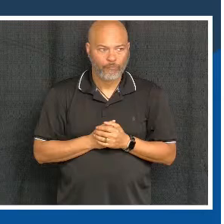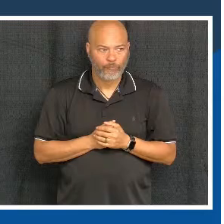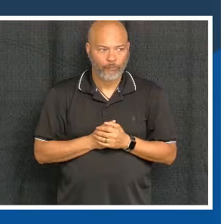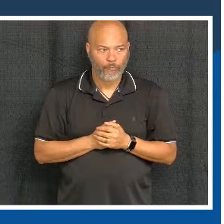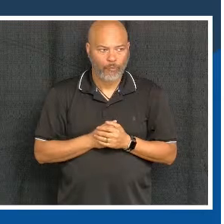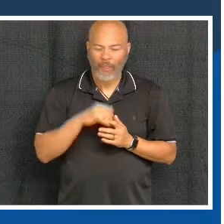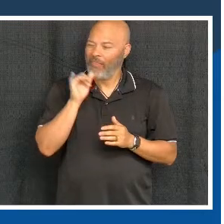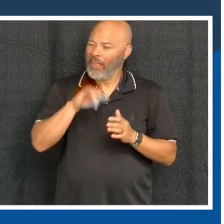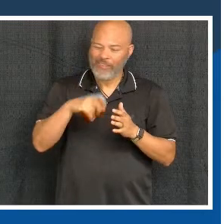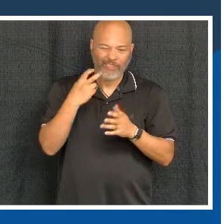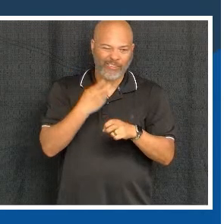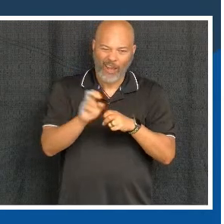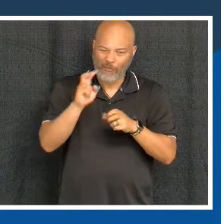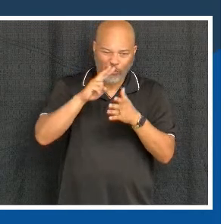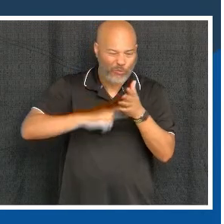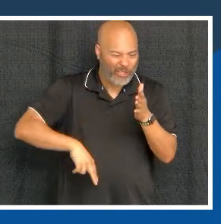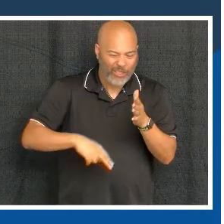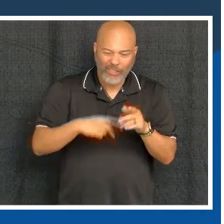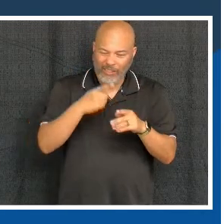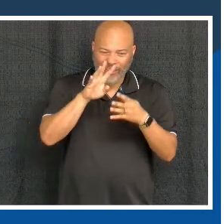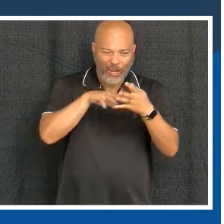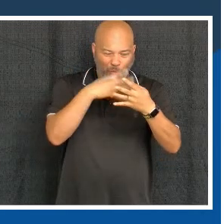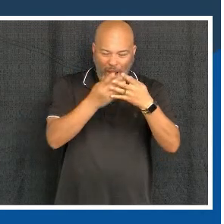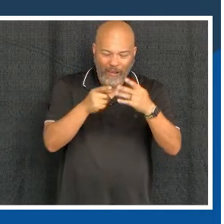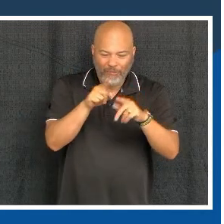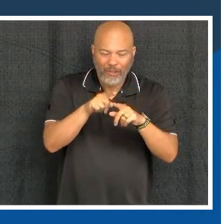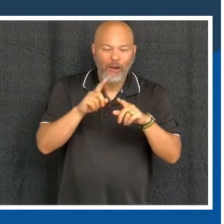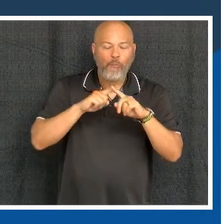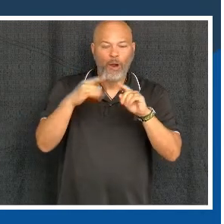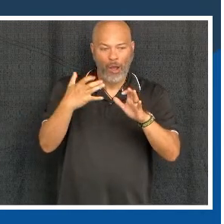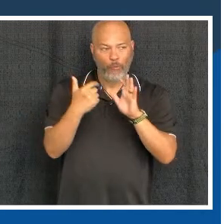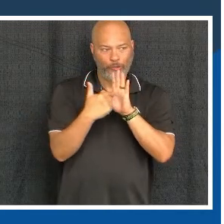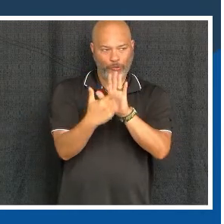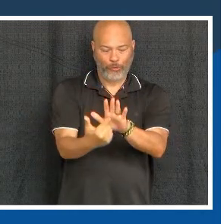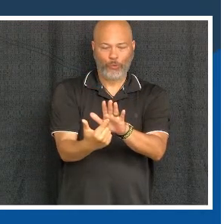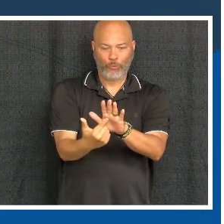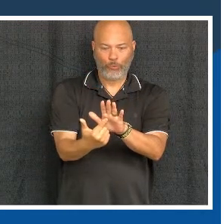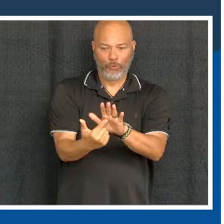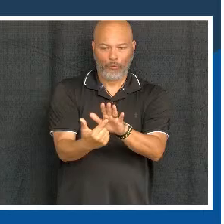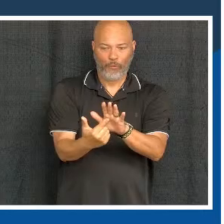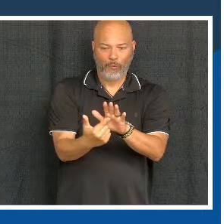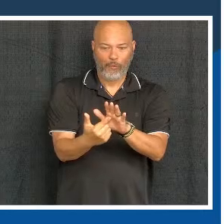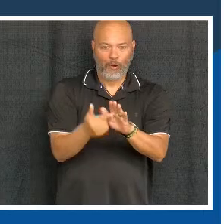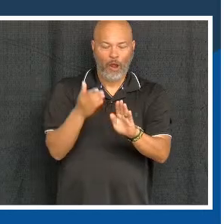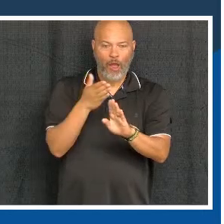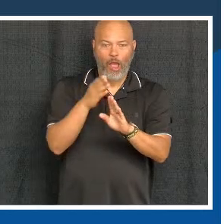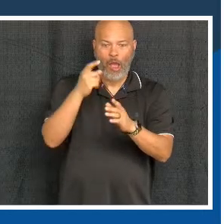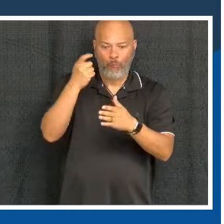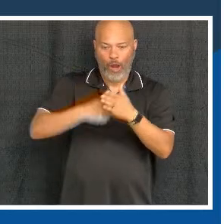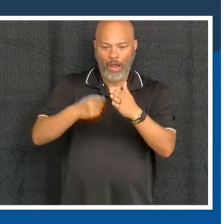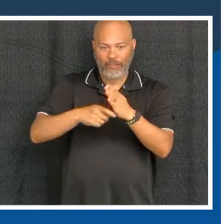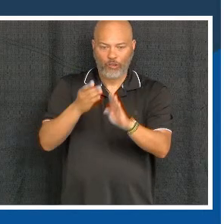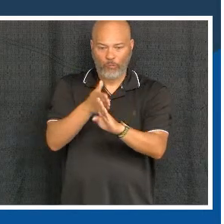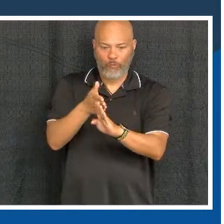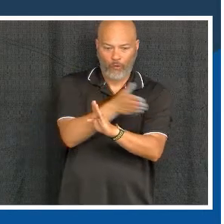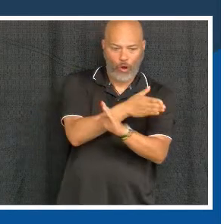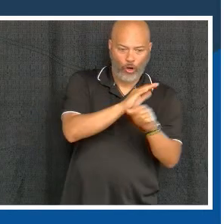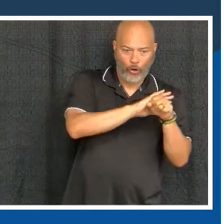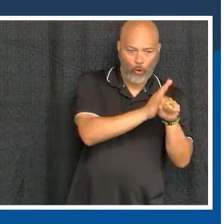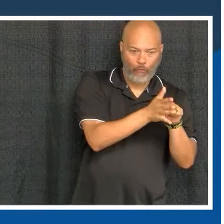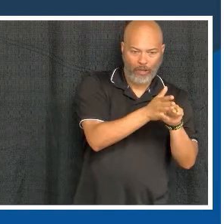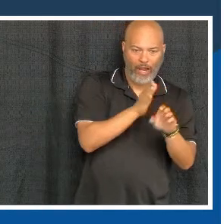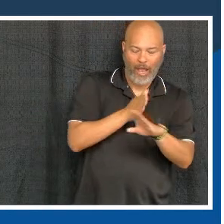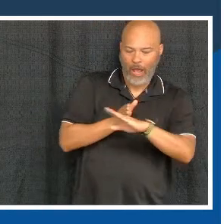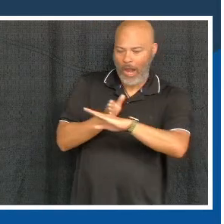That's a tough slide to see right there, but that is, I wanted to illustrate pre-COVID pricing and post-COVID pricing